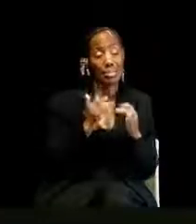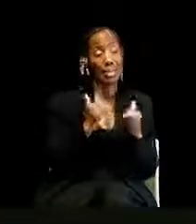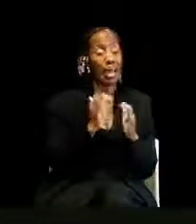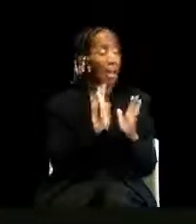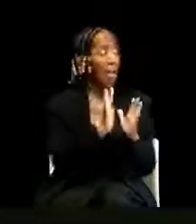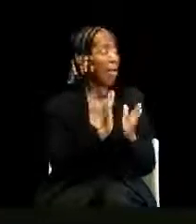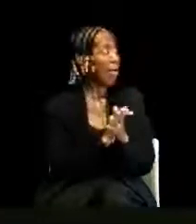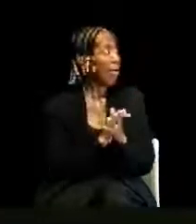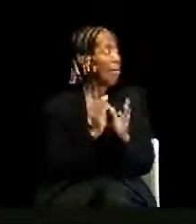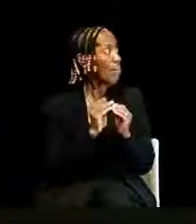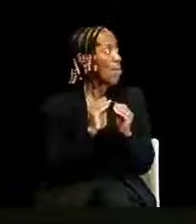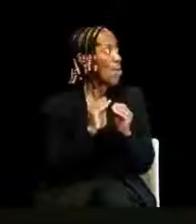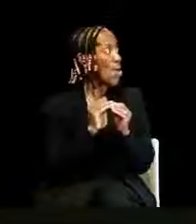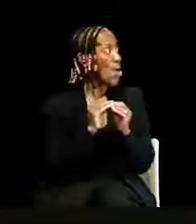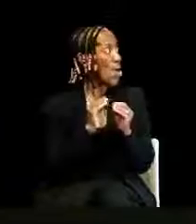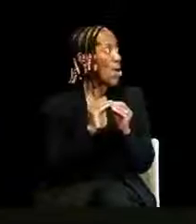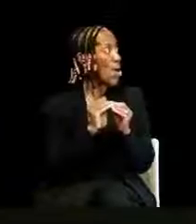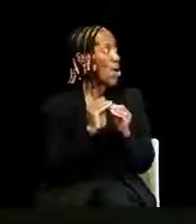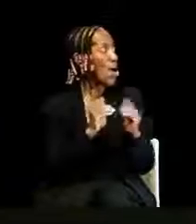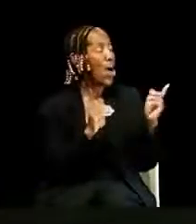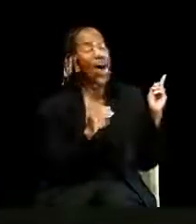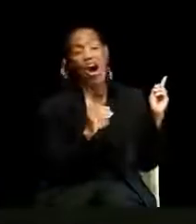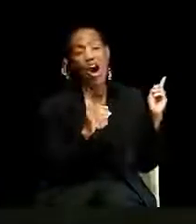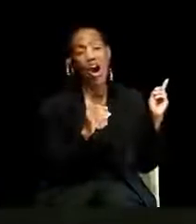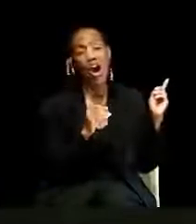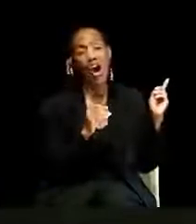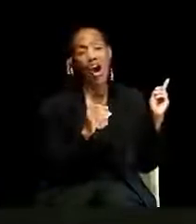that. Here we go. Here we go. Yeah.